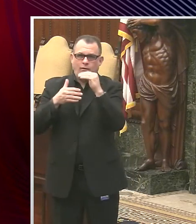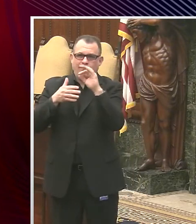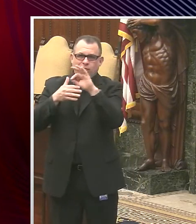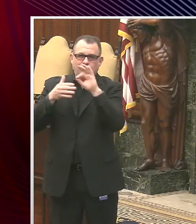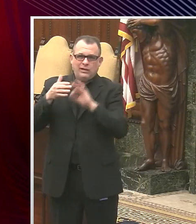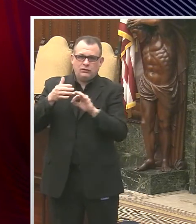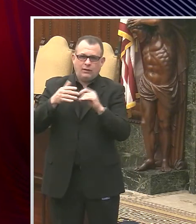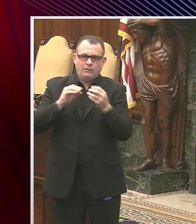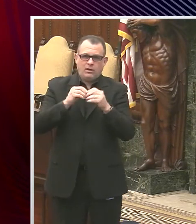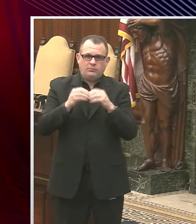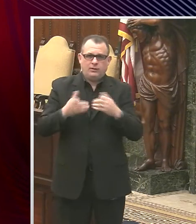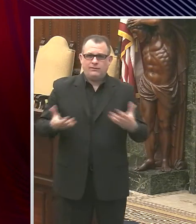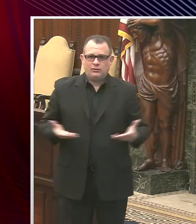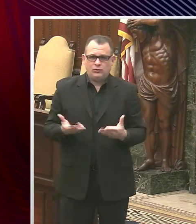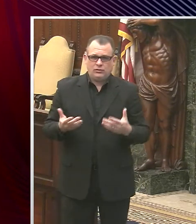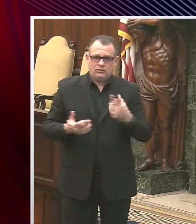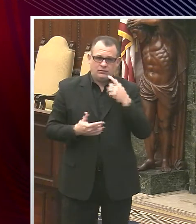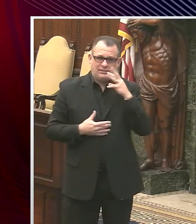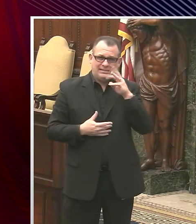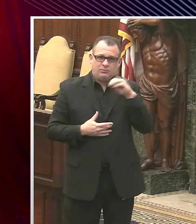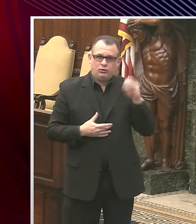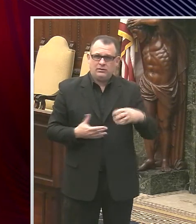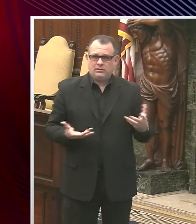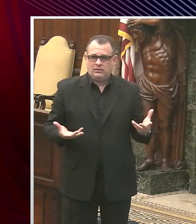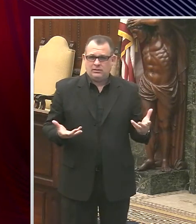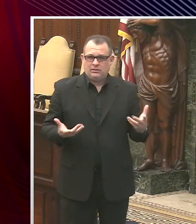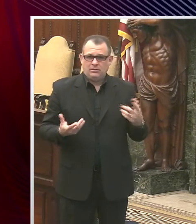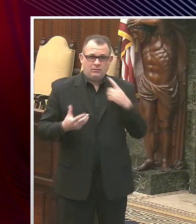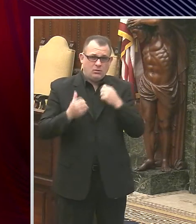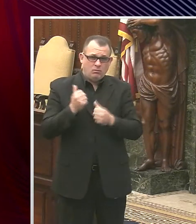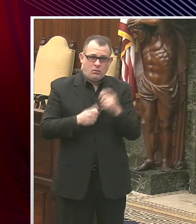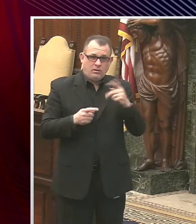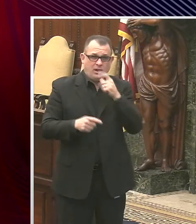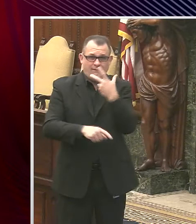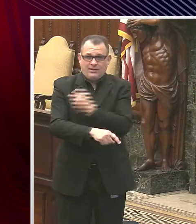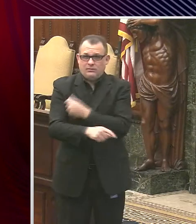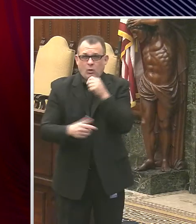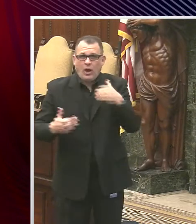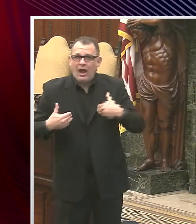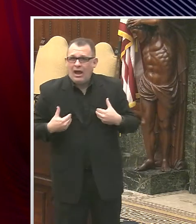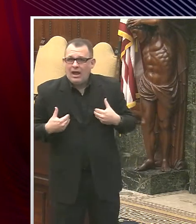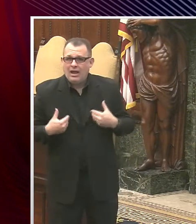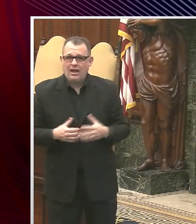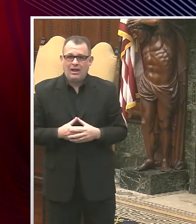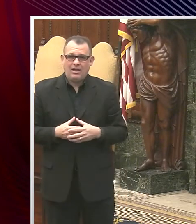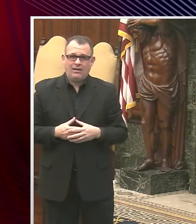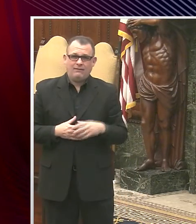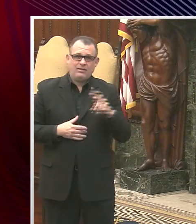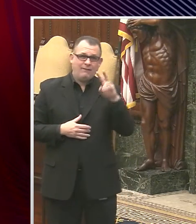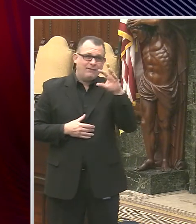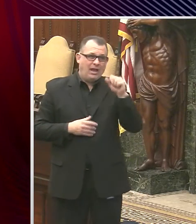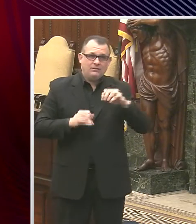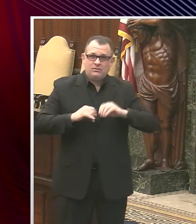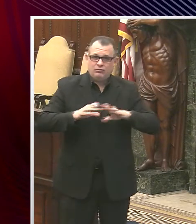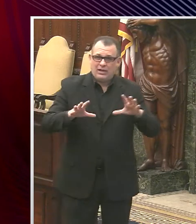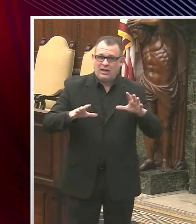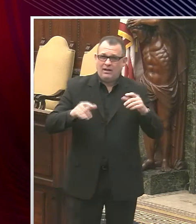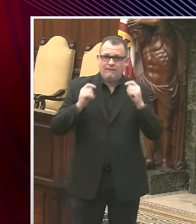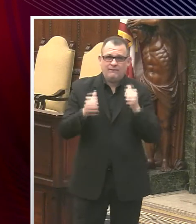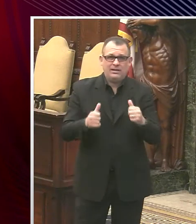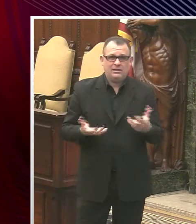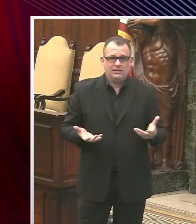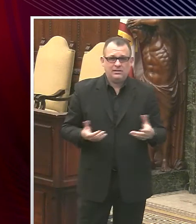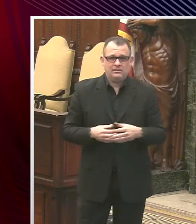overall 16%. So most people are still unvaccinated, and this virus can spread amongst all the other people who are